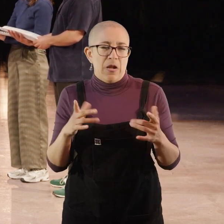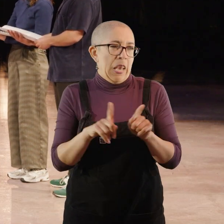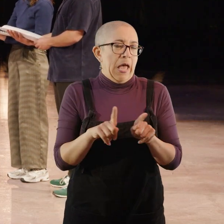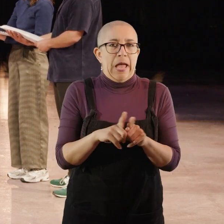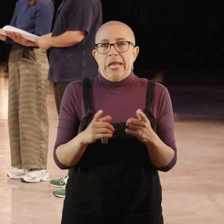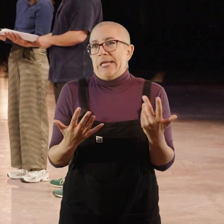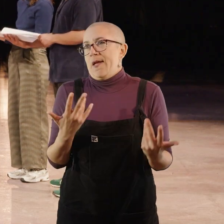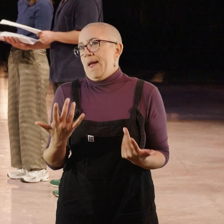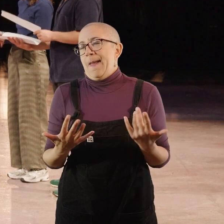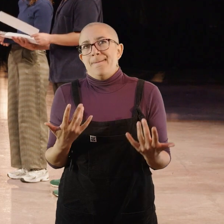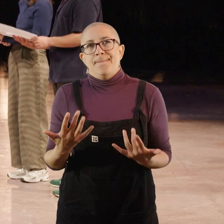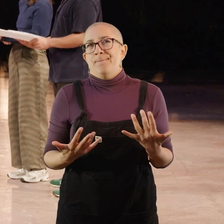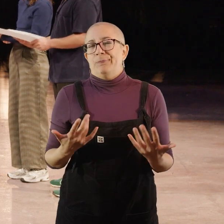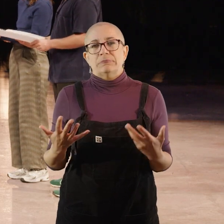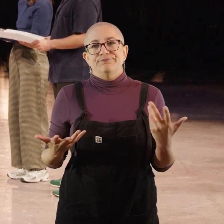like